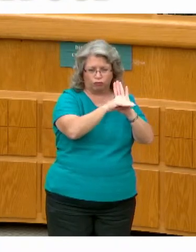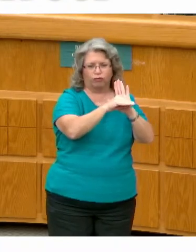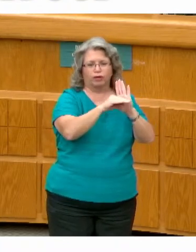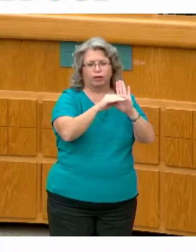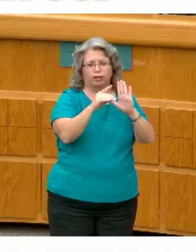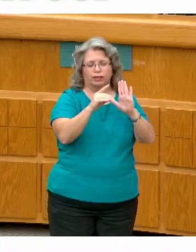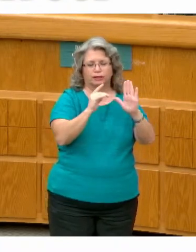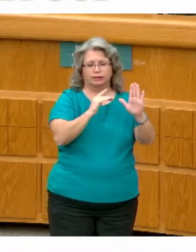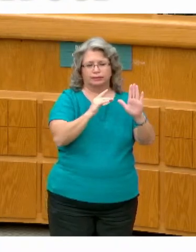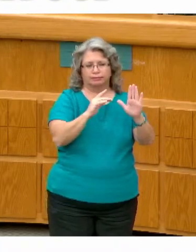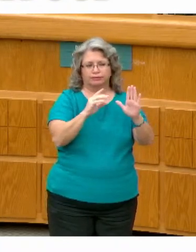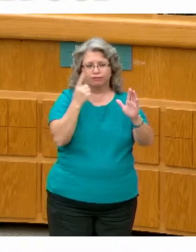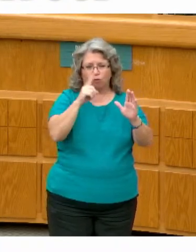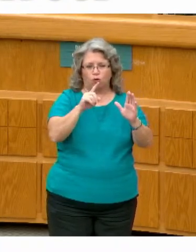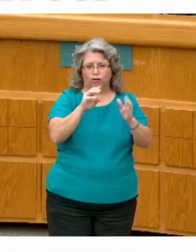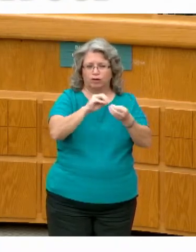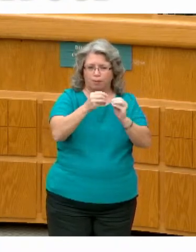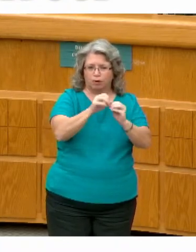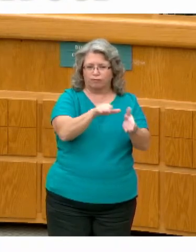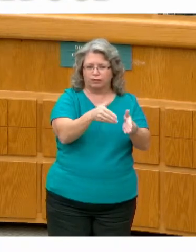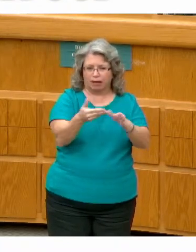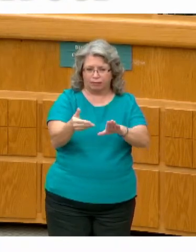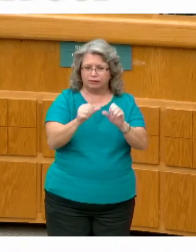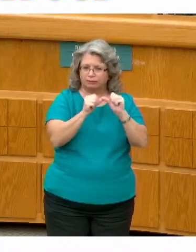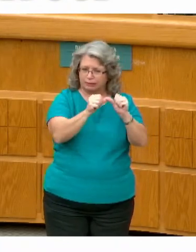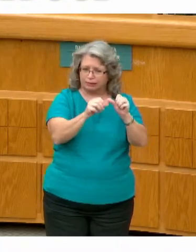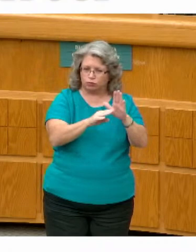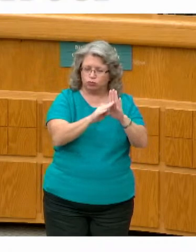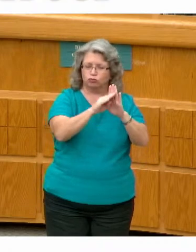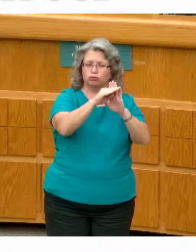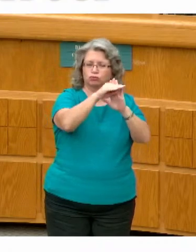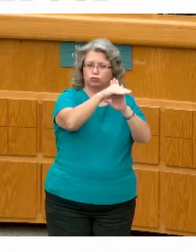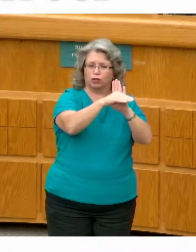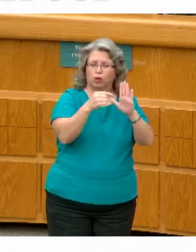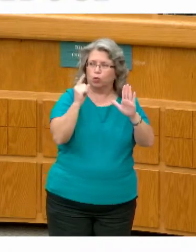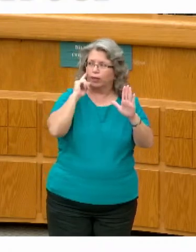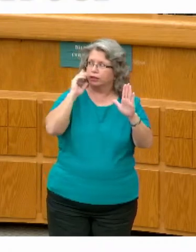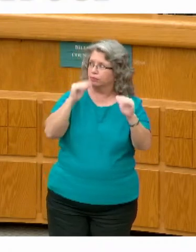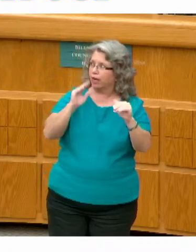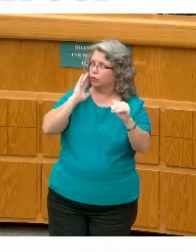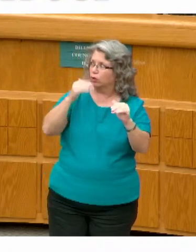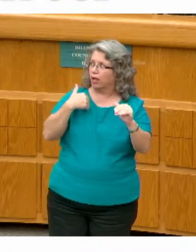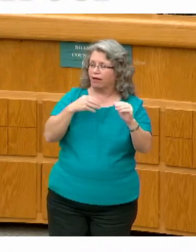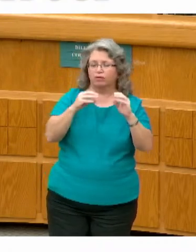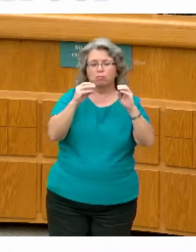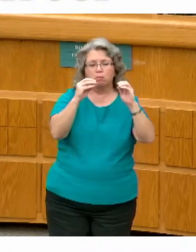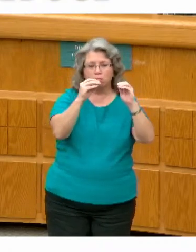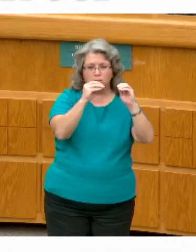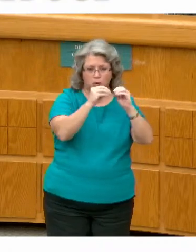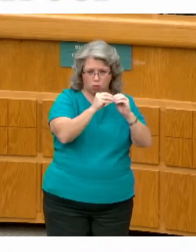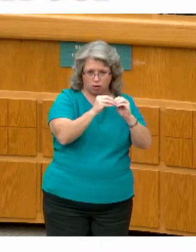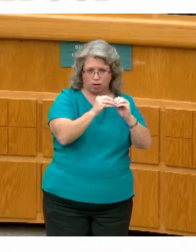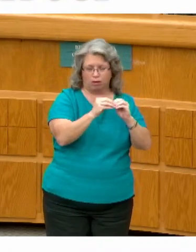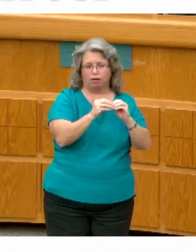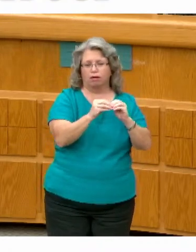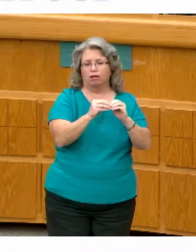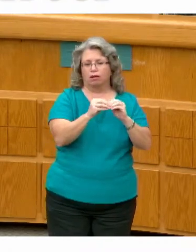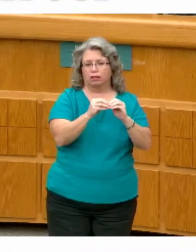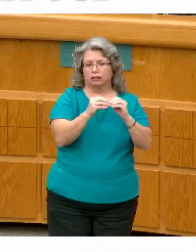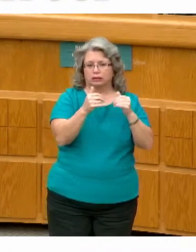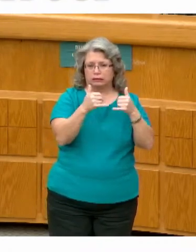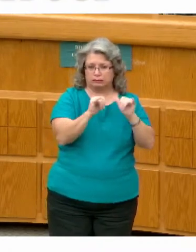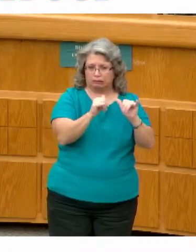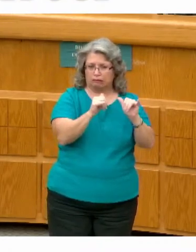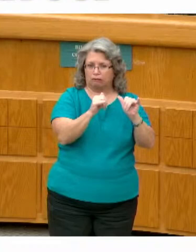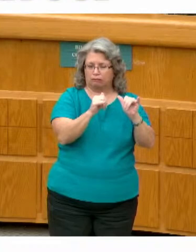for fatalities. So we expect that it will have more fatalities pushing in, and unfortunately, I